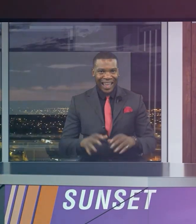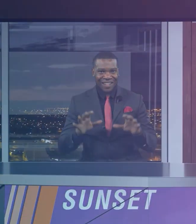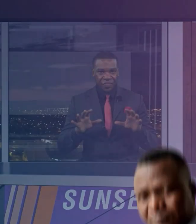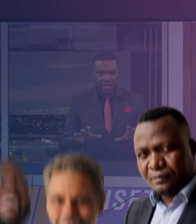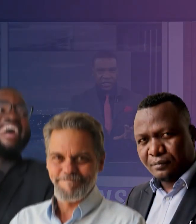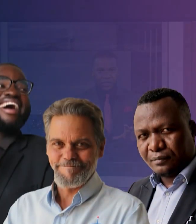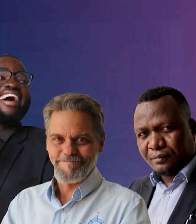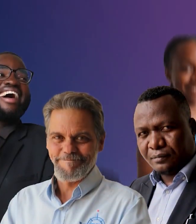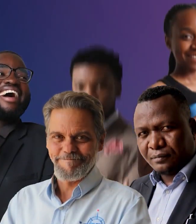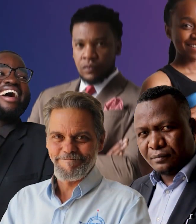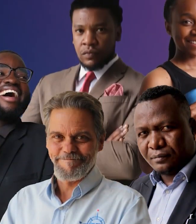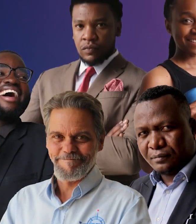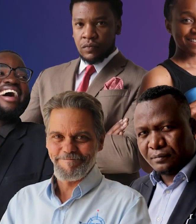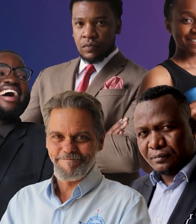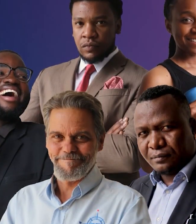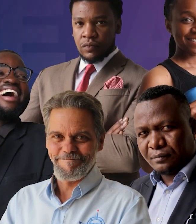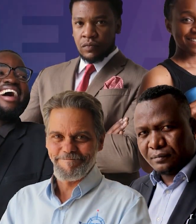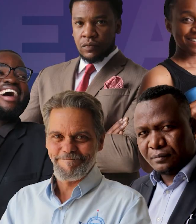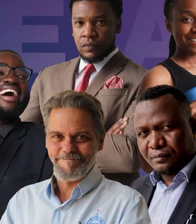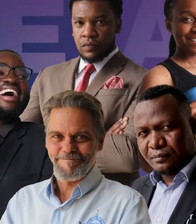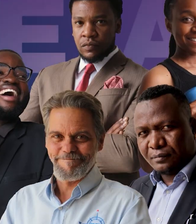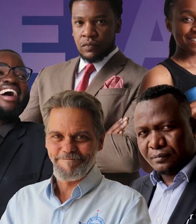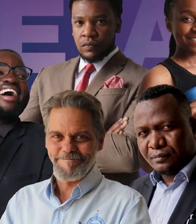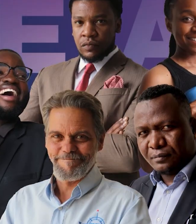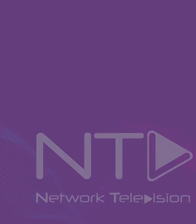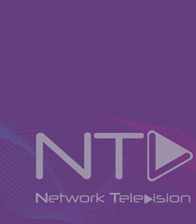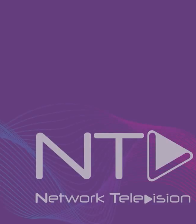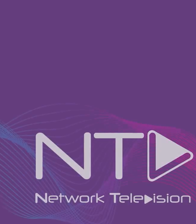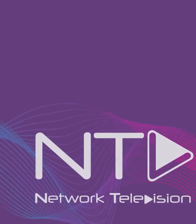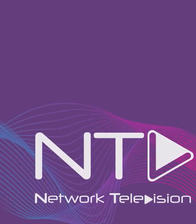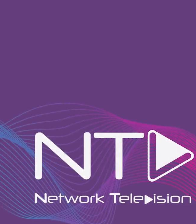energy. And this is the spirit of NTV.